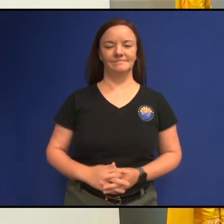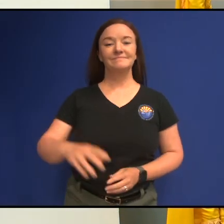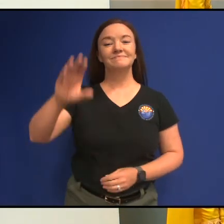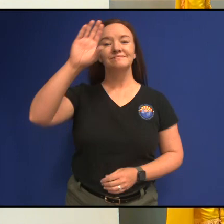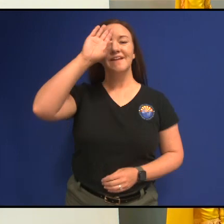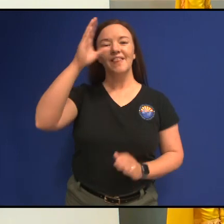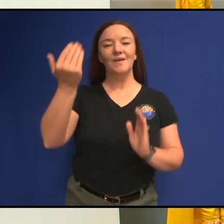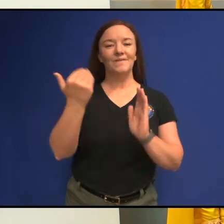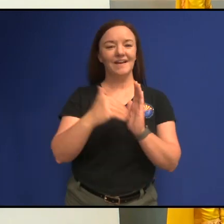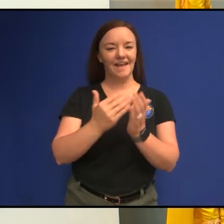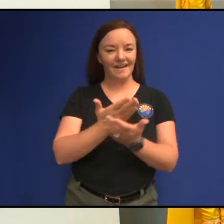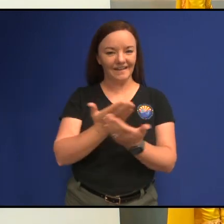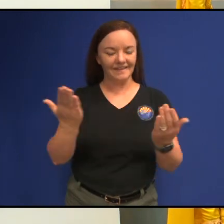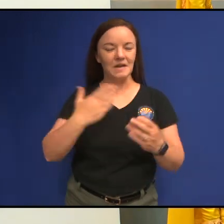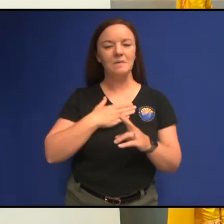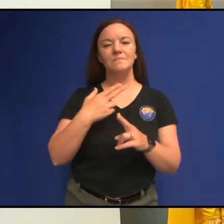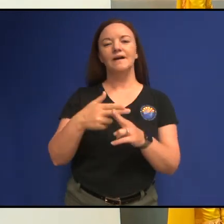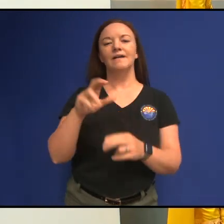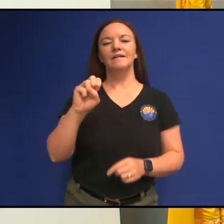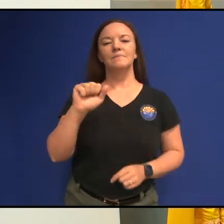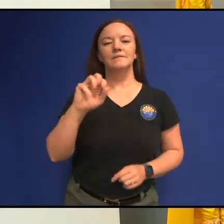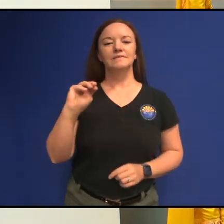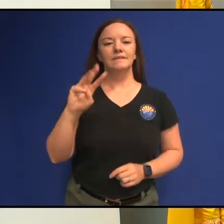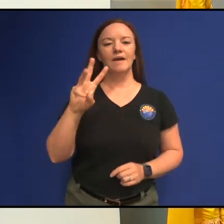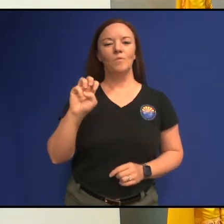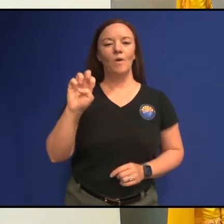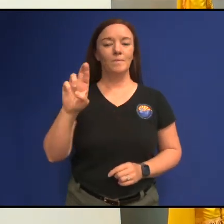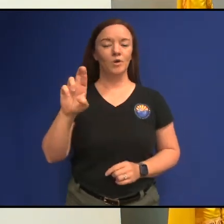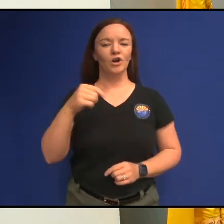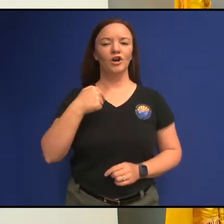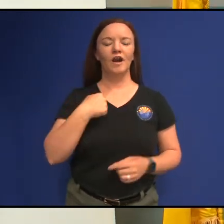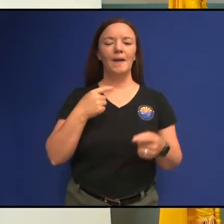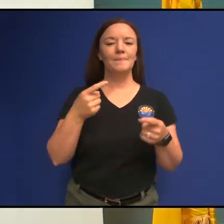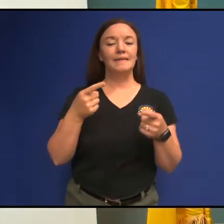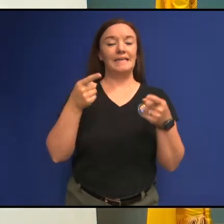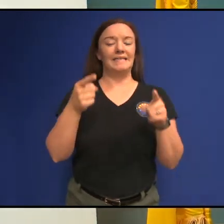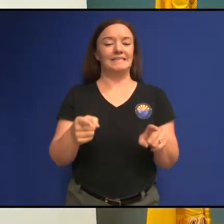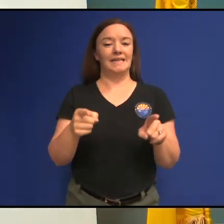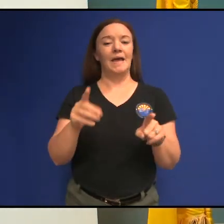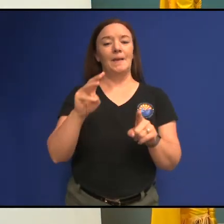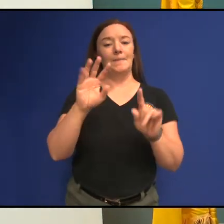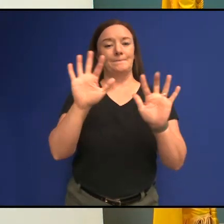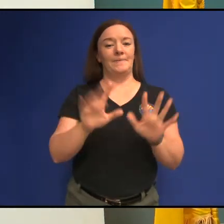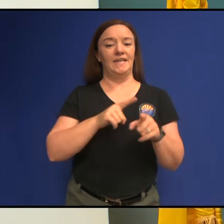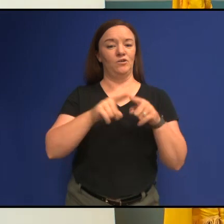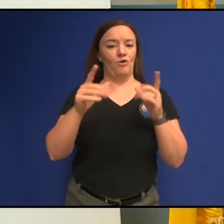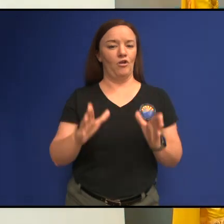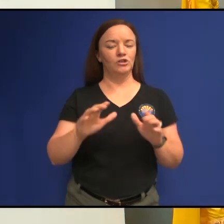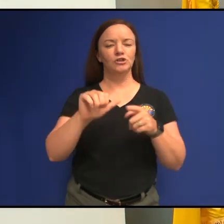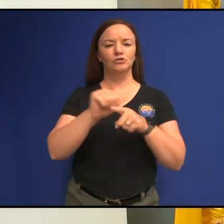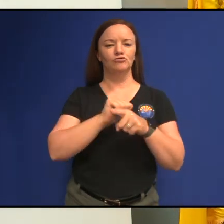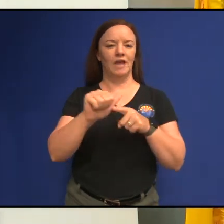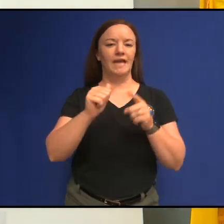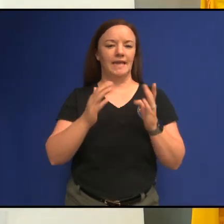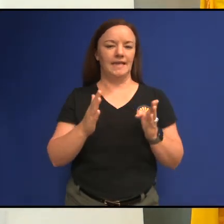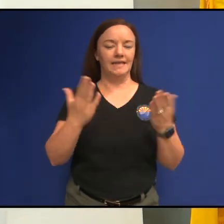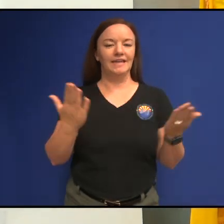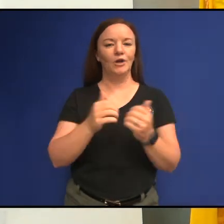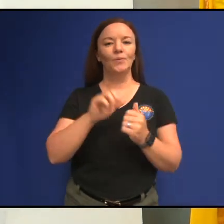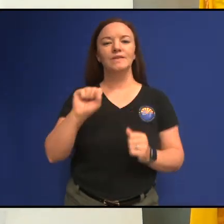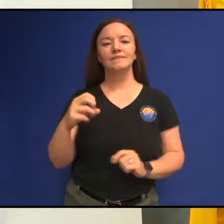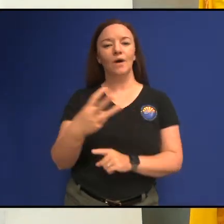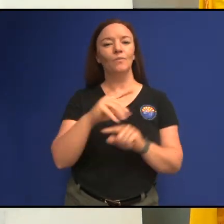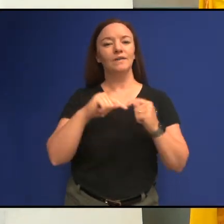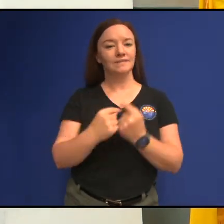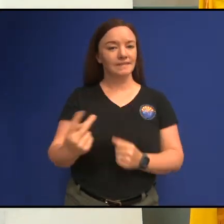Hello again, everybody. My name is Sam Webber. I'm an incident meteorologist trainee here with Southwest Team 2 on the Calf